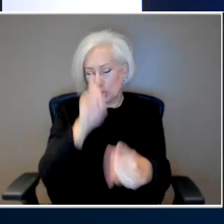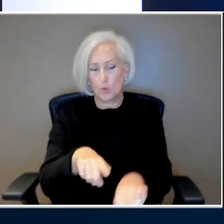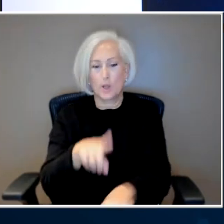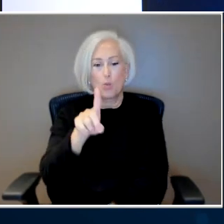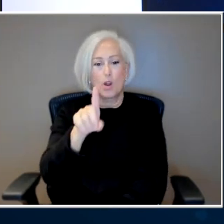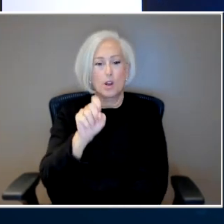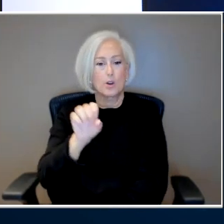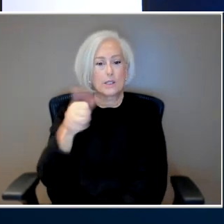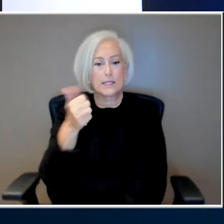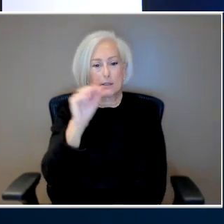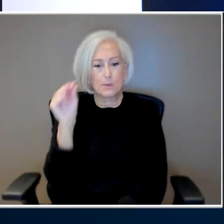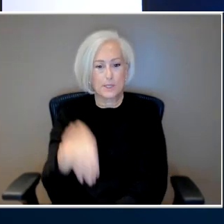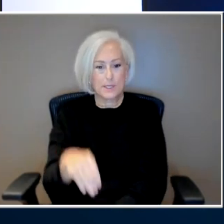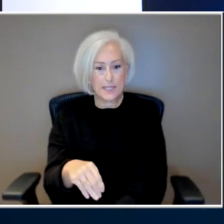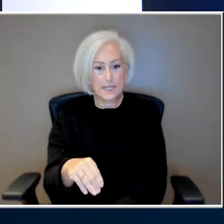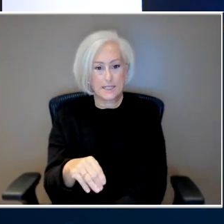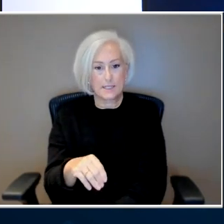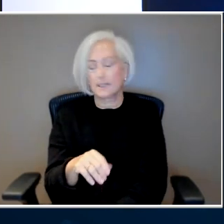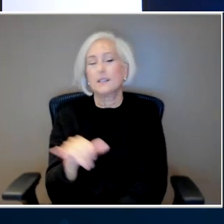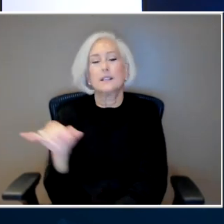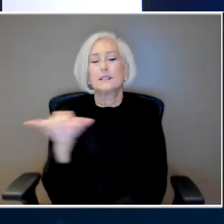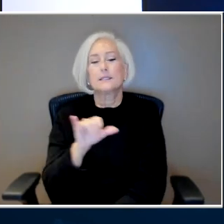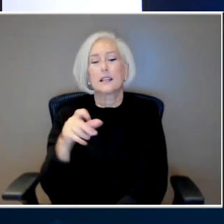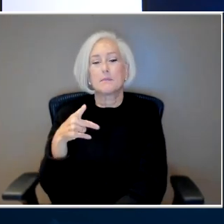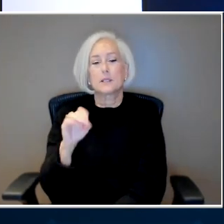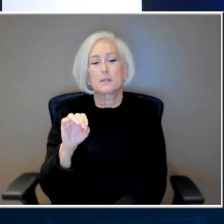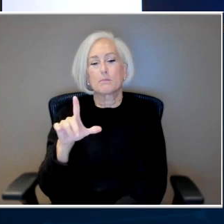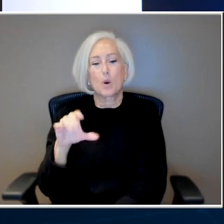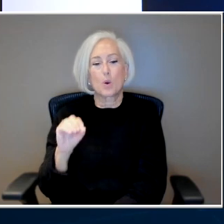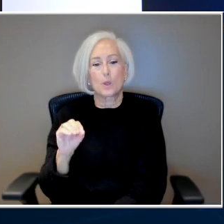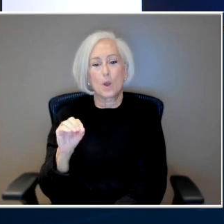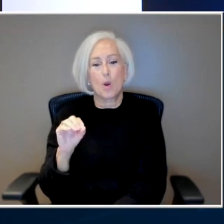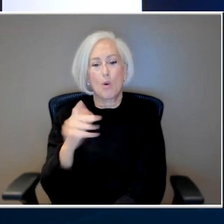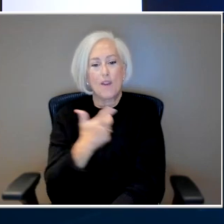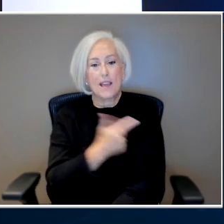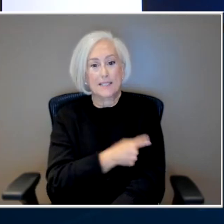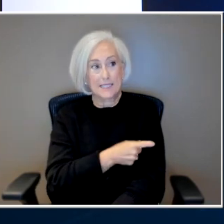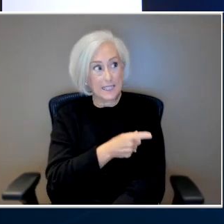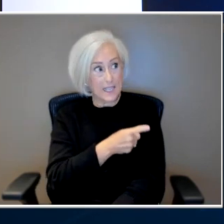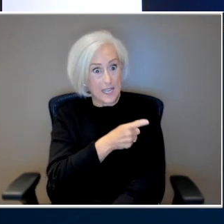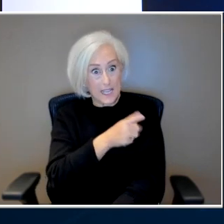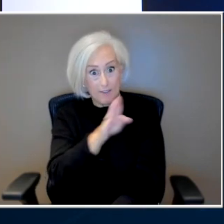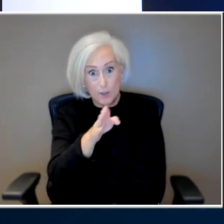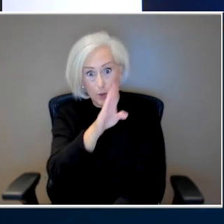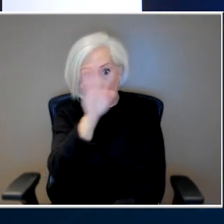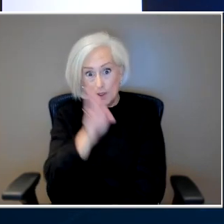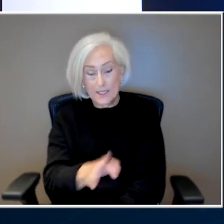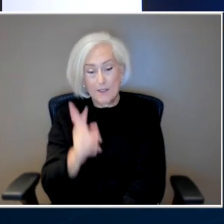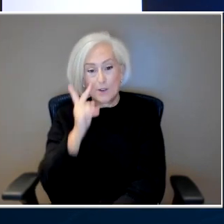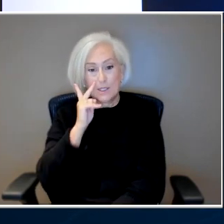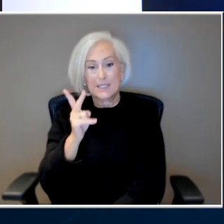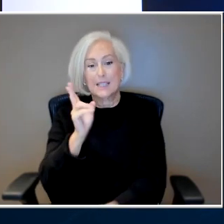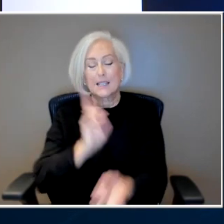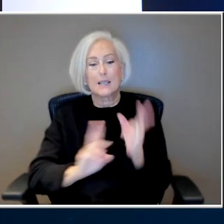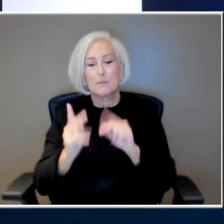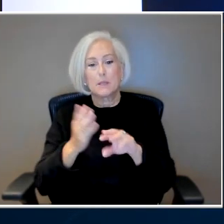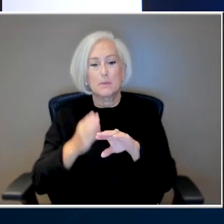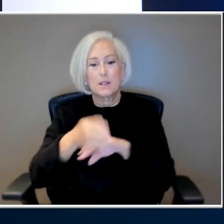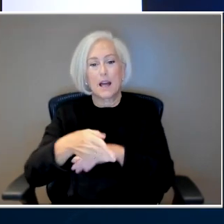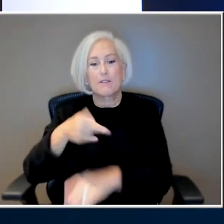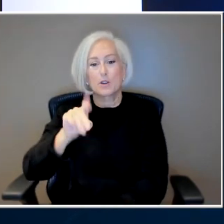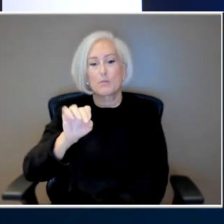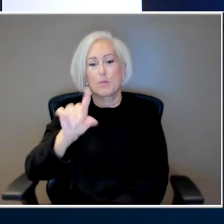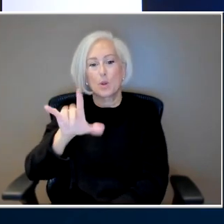polio vaccine, my answer to that is anyone who thinks that didn't ever see the post-polio patients. I mean, when I started in pulmonary